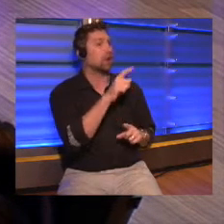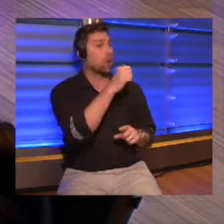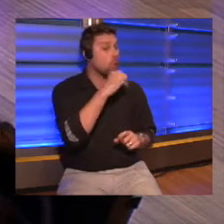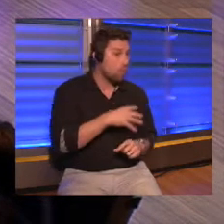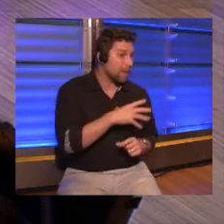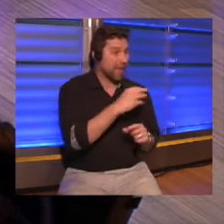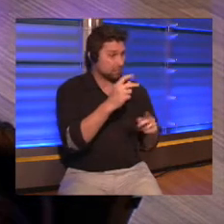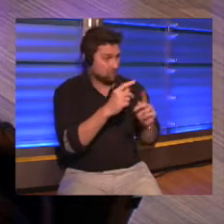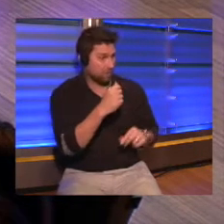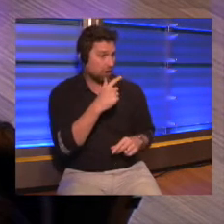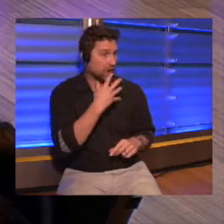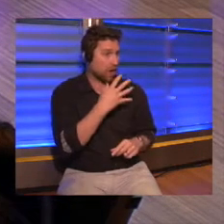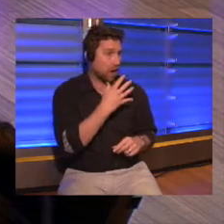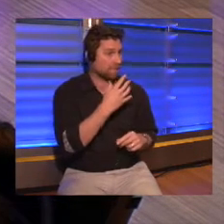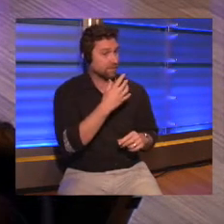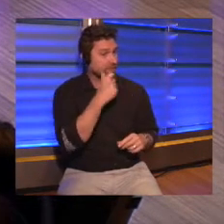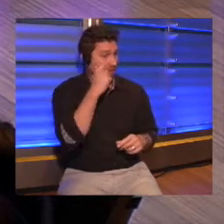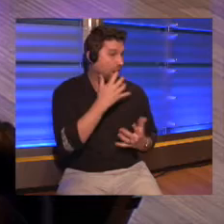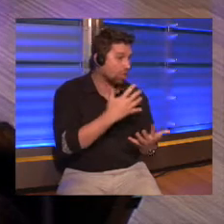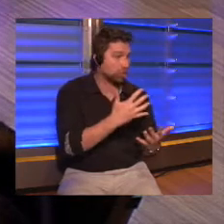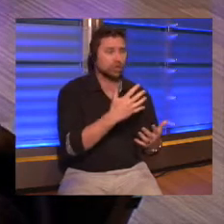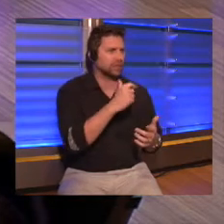this luxury. How do you address that?